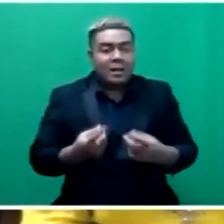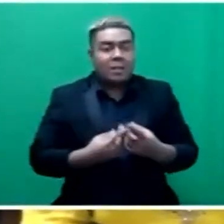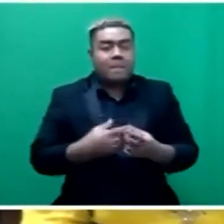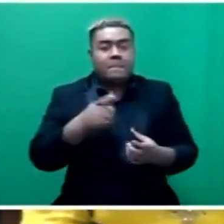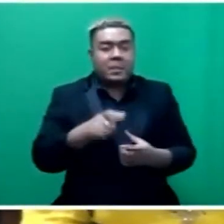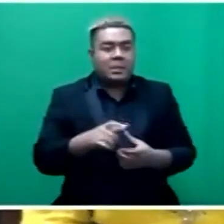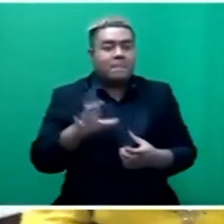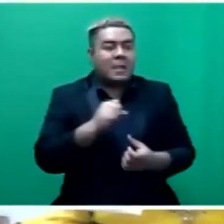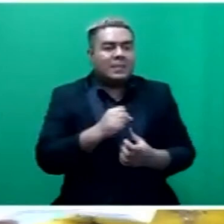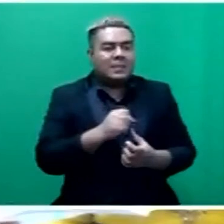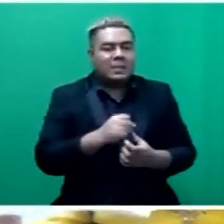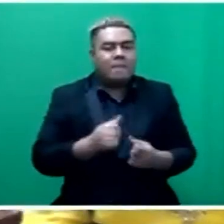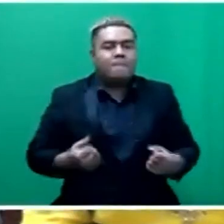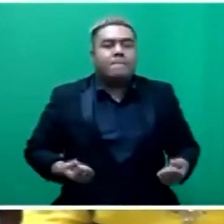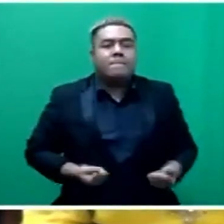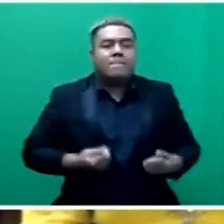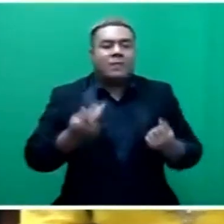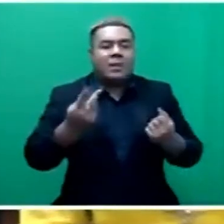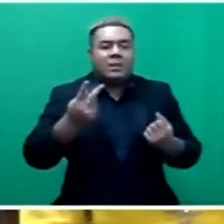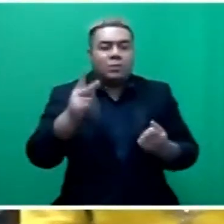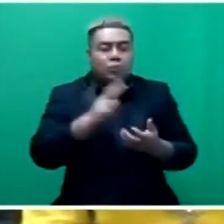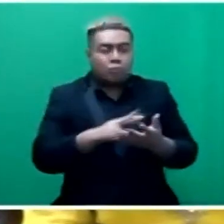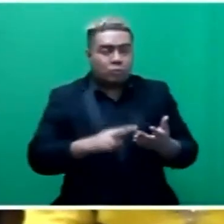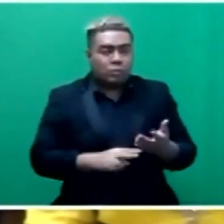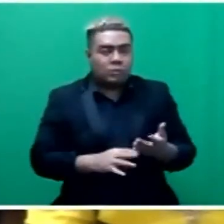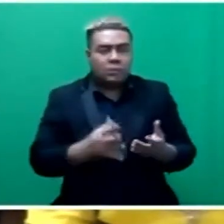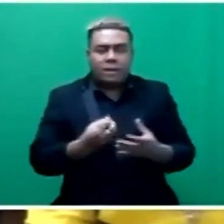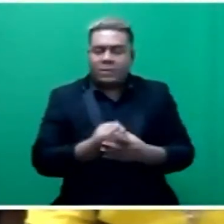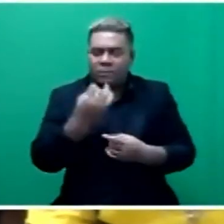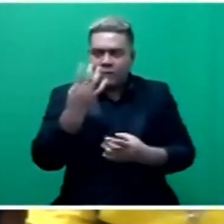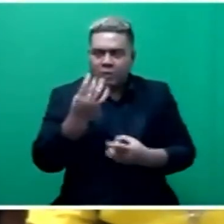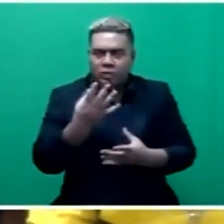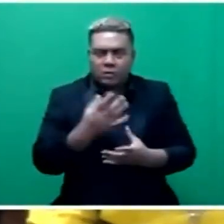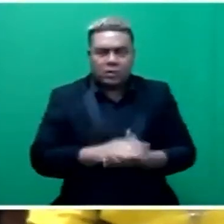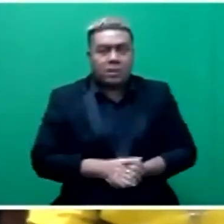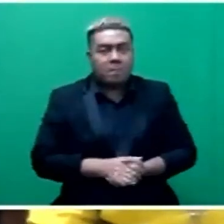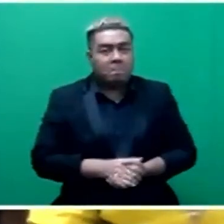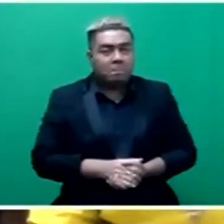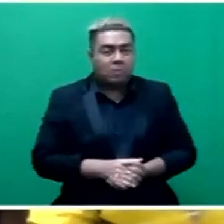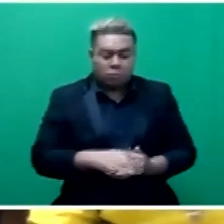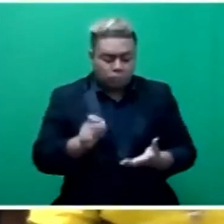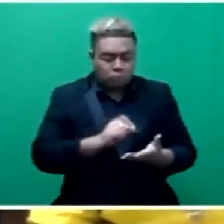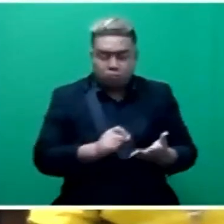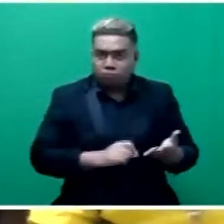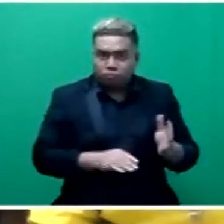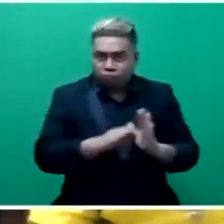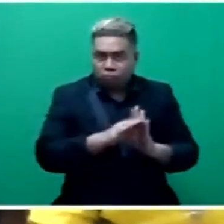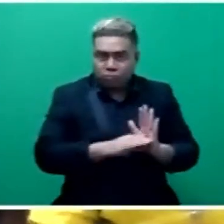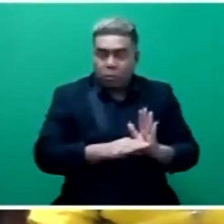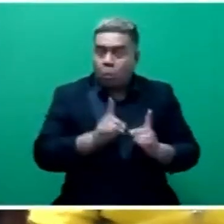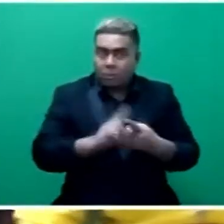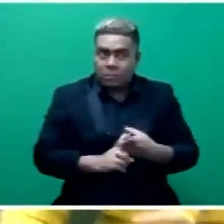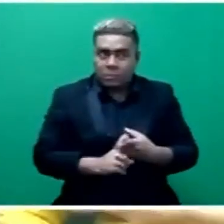must immediately provide a written explanation setting out the following information. Not manifesto, written explanation.